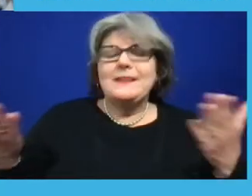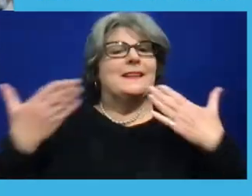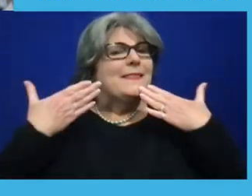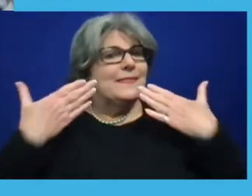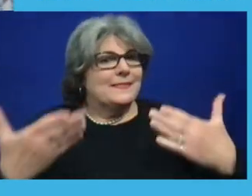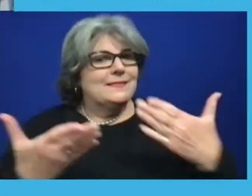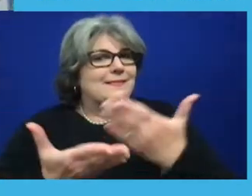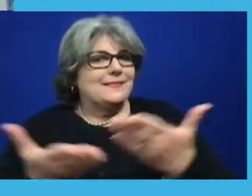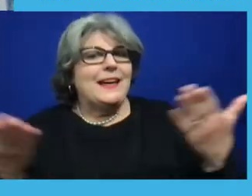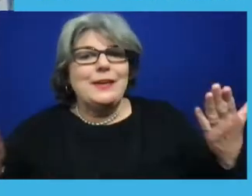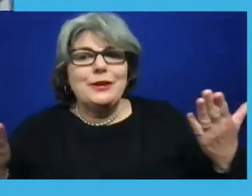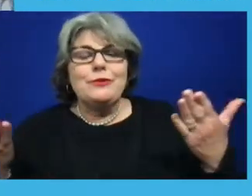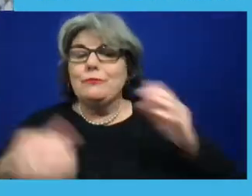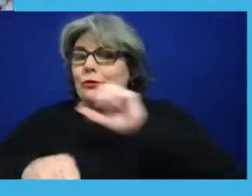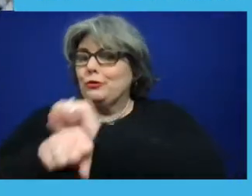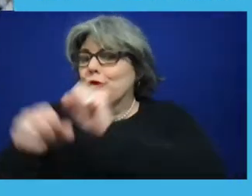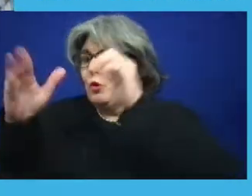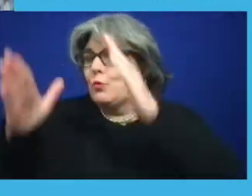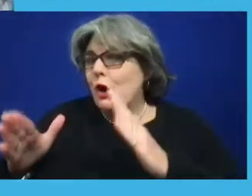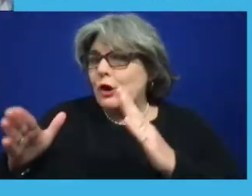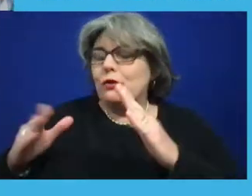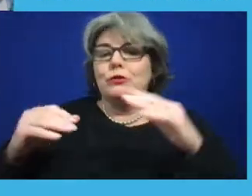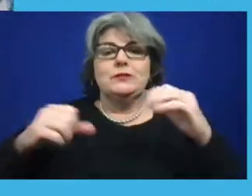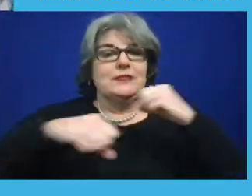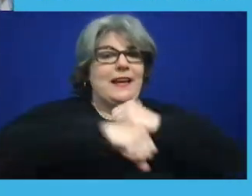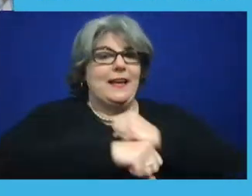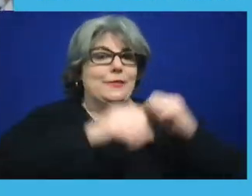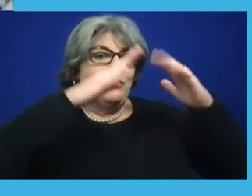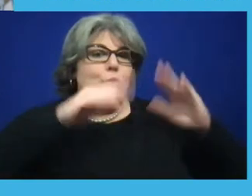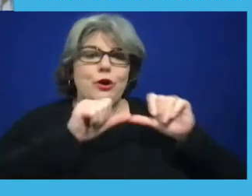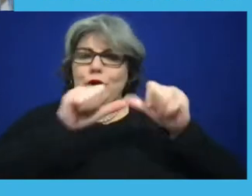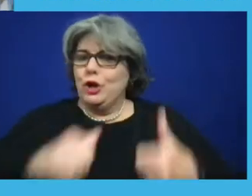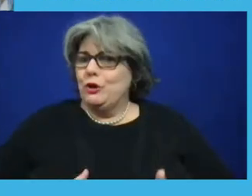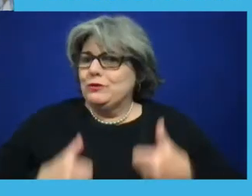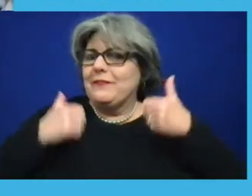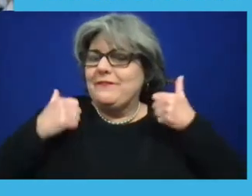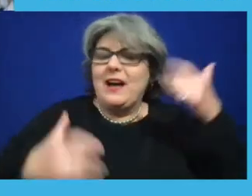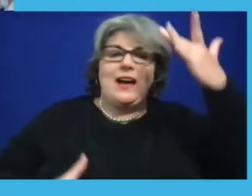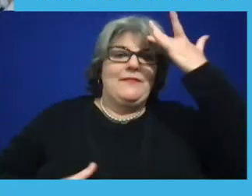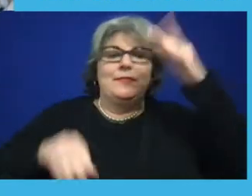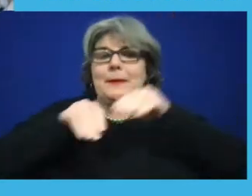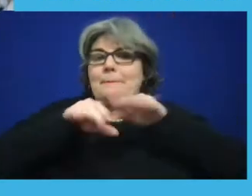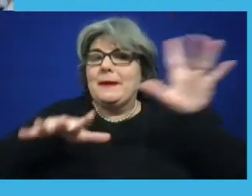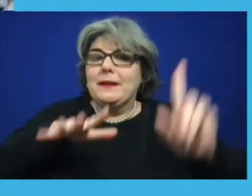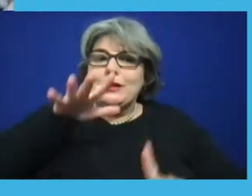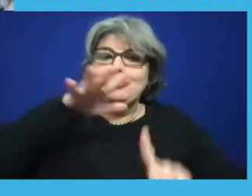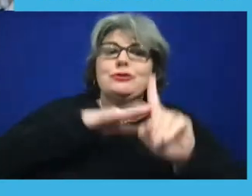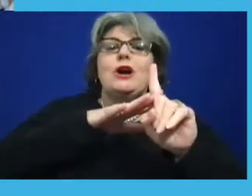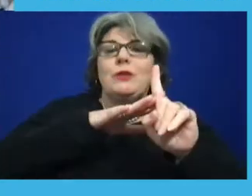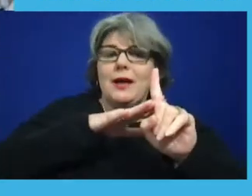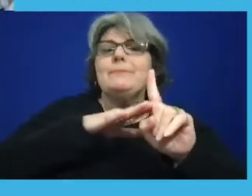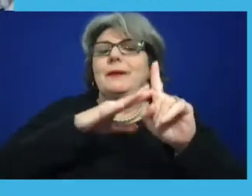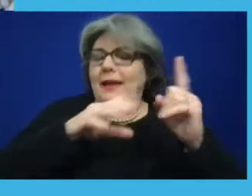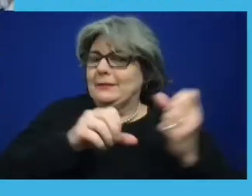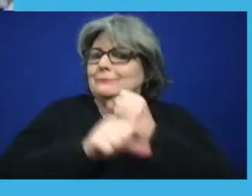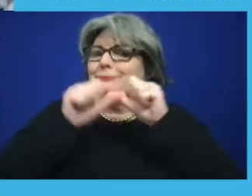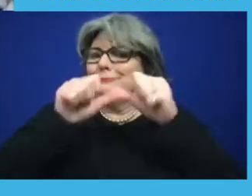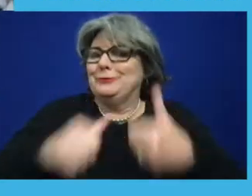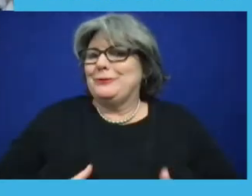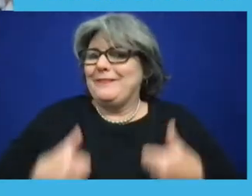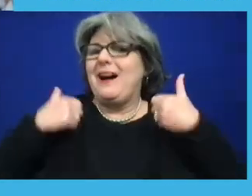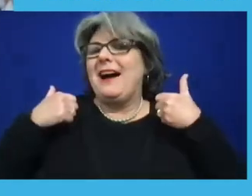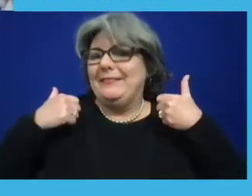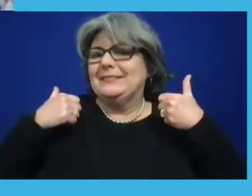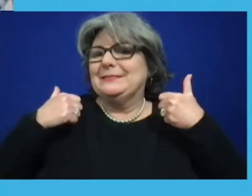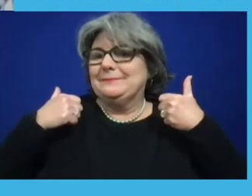I'm here to say thank you to you. I want to say thank you to the workers and the warriors who survived